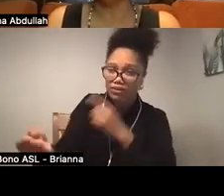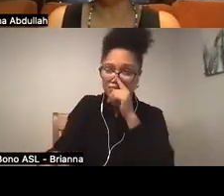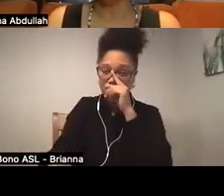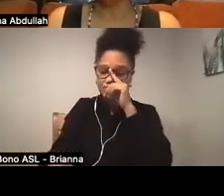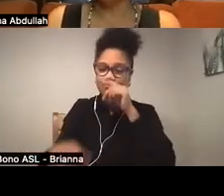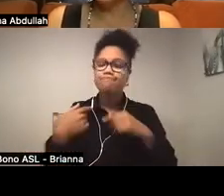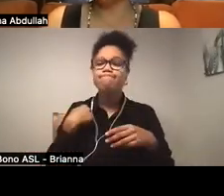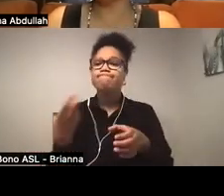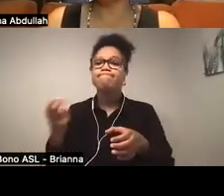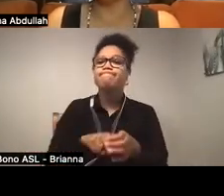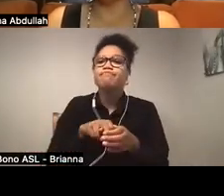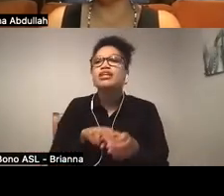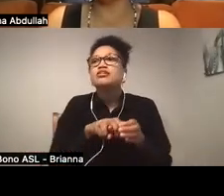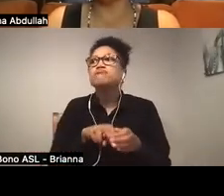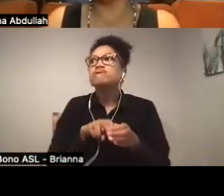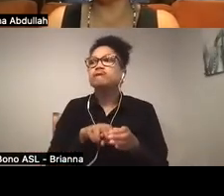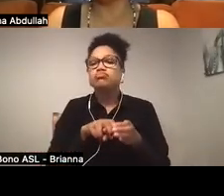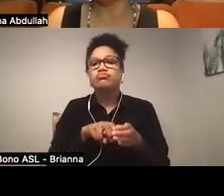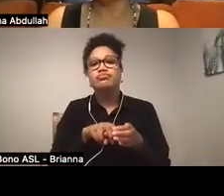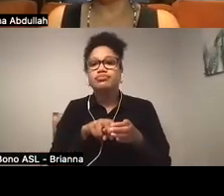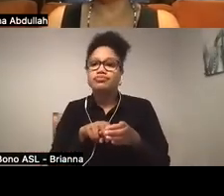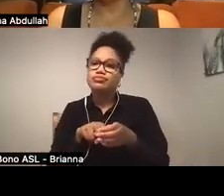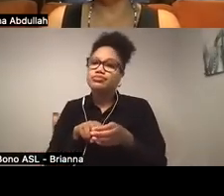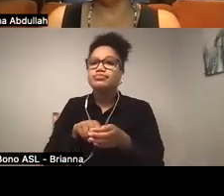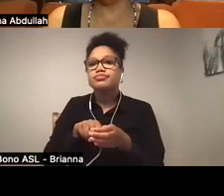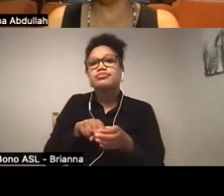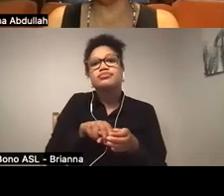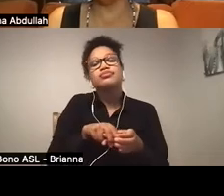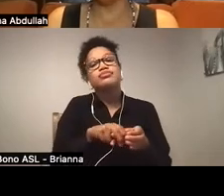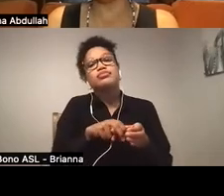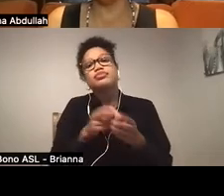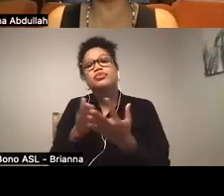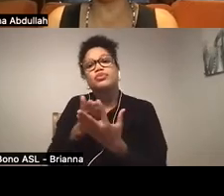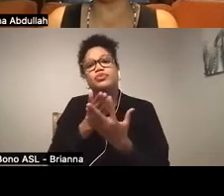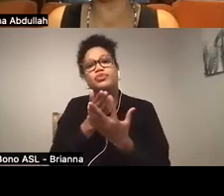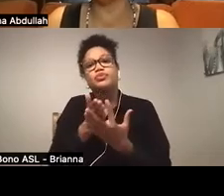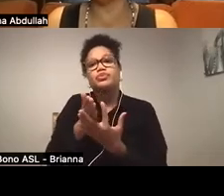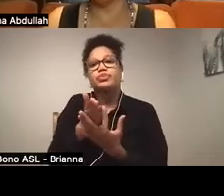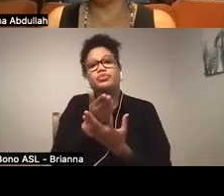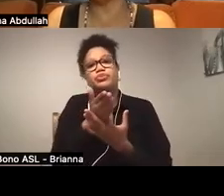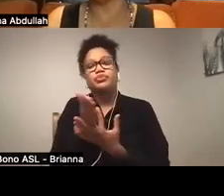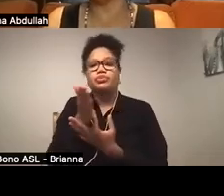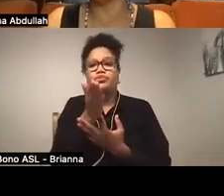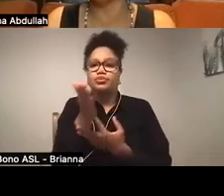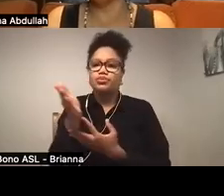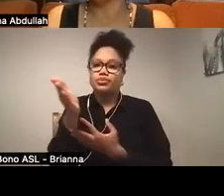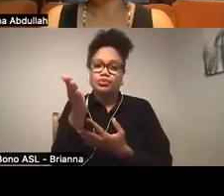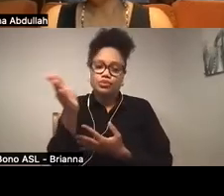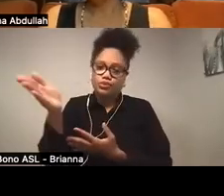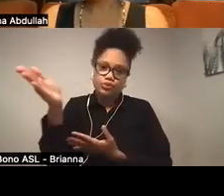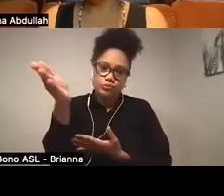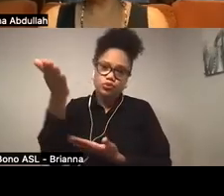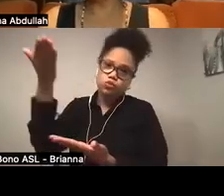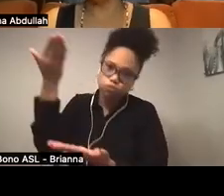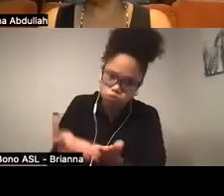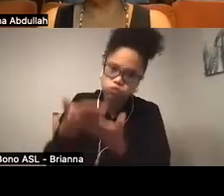across cities. So I left Oakland, went through Emeryville, and wound up at Berkeley High School, right? And